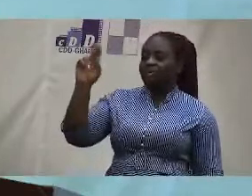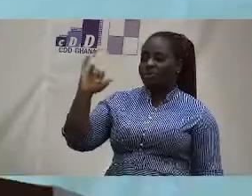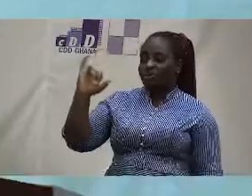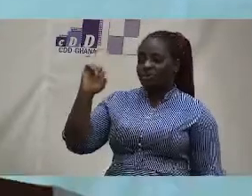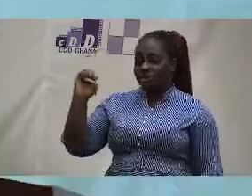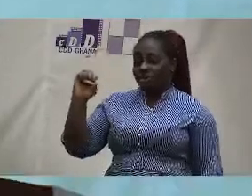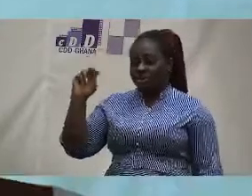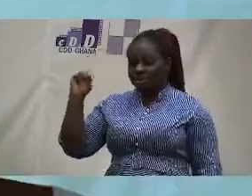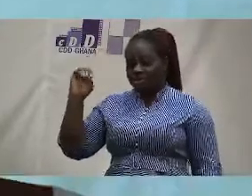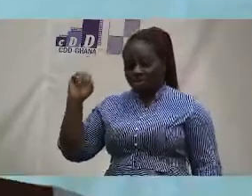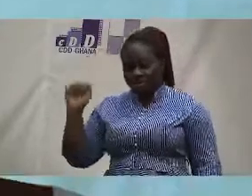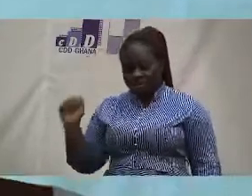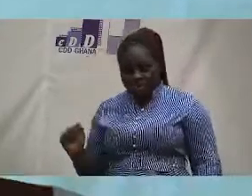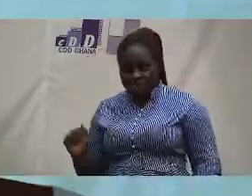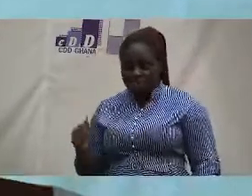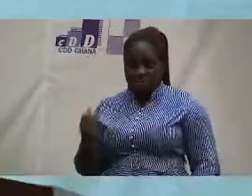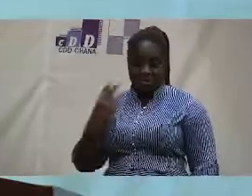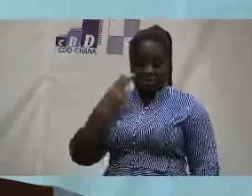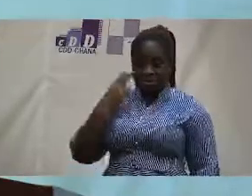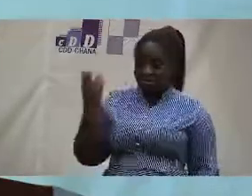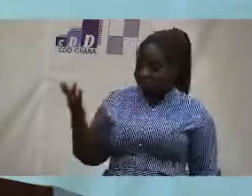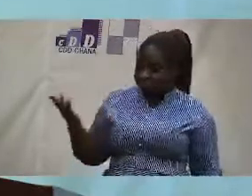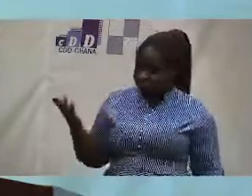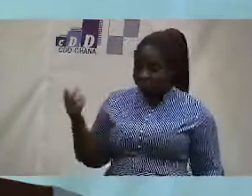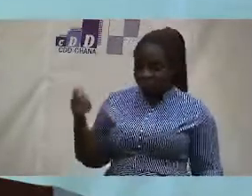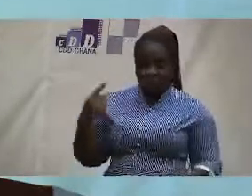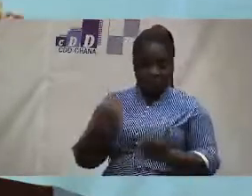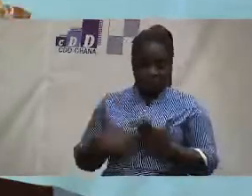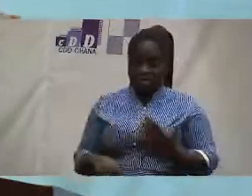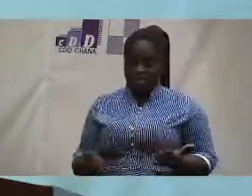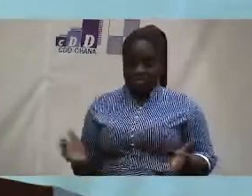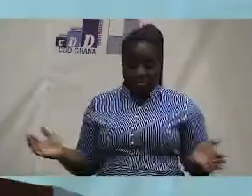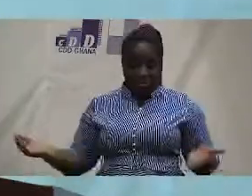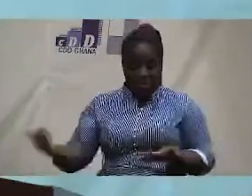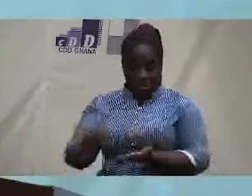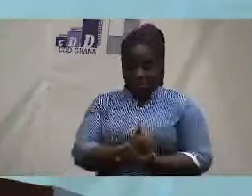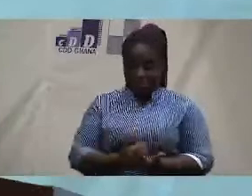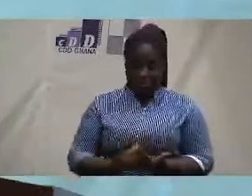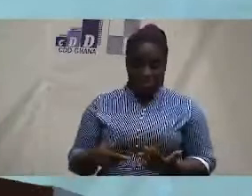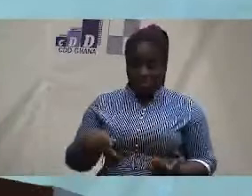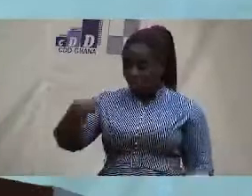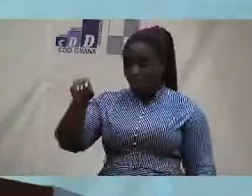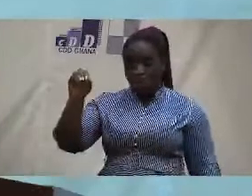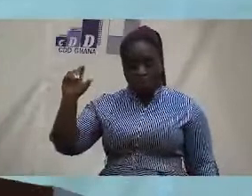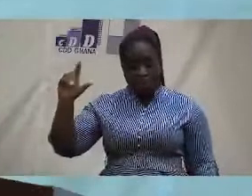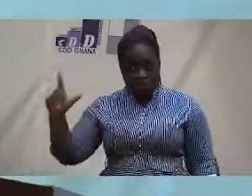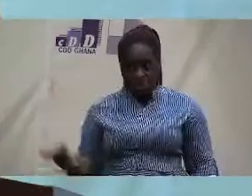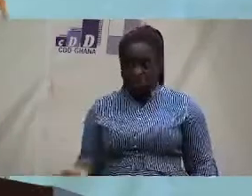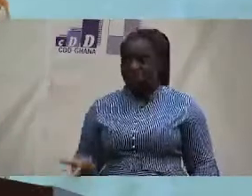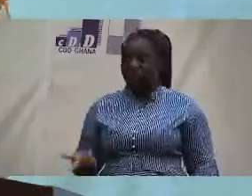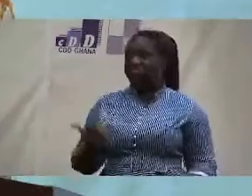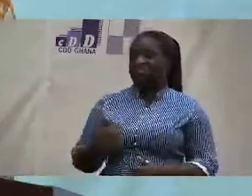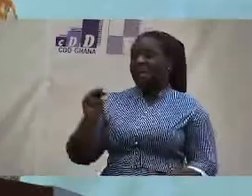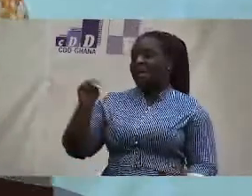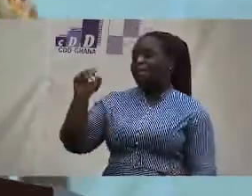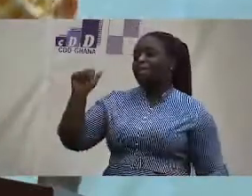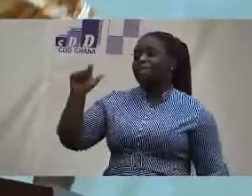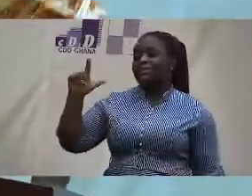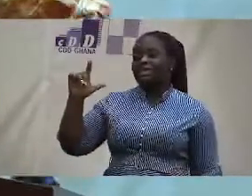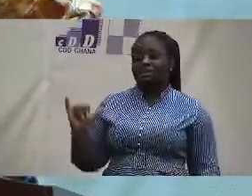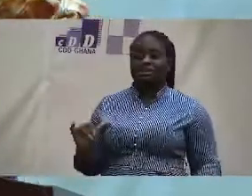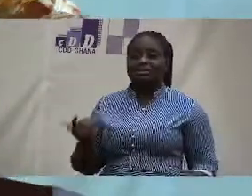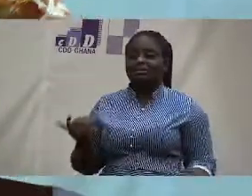2022 as well. And we have seen coup, and we have seen what they call the correction coup in Mali, aside from the